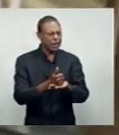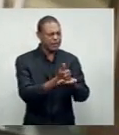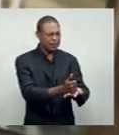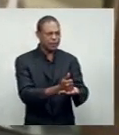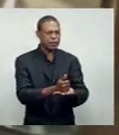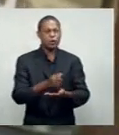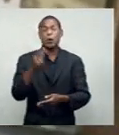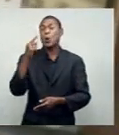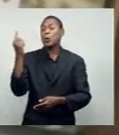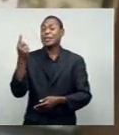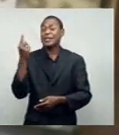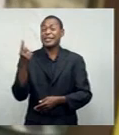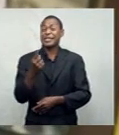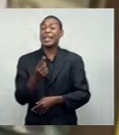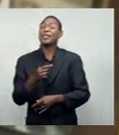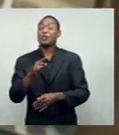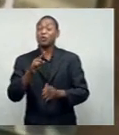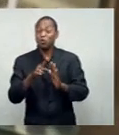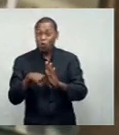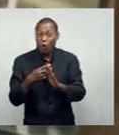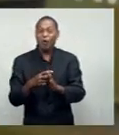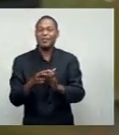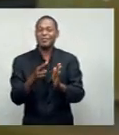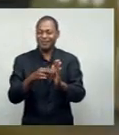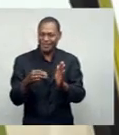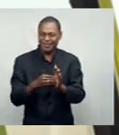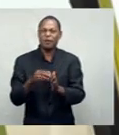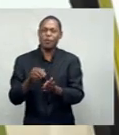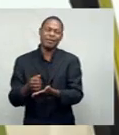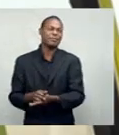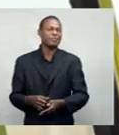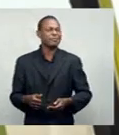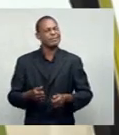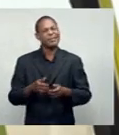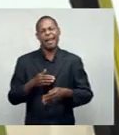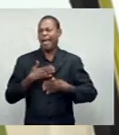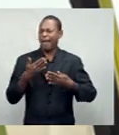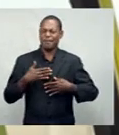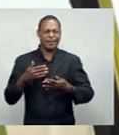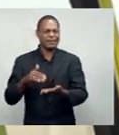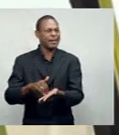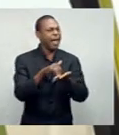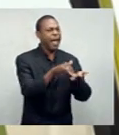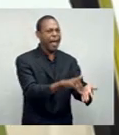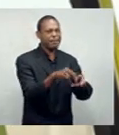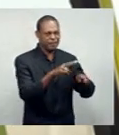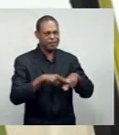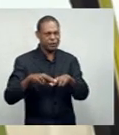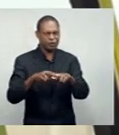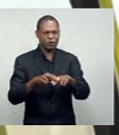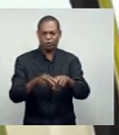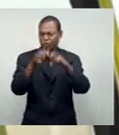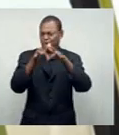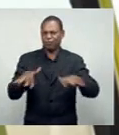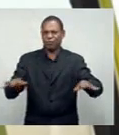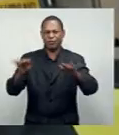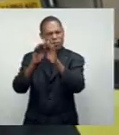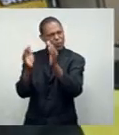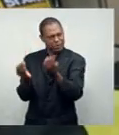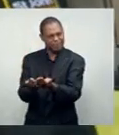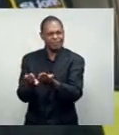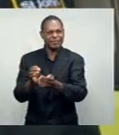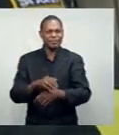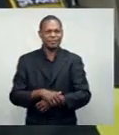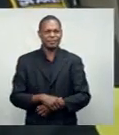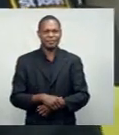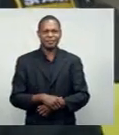New Zealand is proud to be able to offer this assistance, but also we are aligning with other St John organisations throughout the world who are also sending aid. In